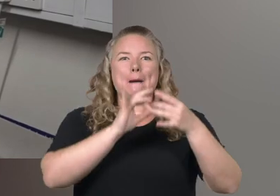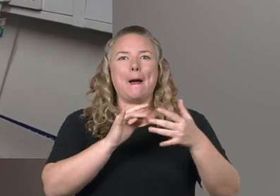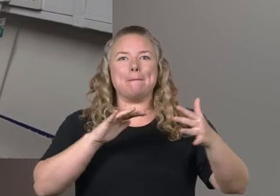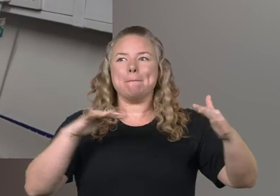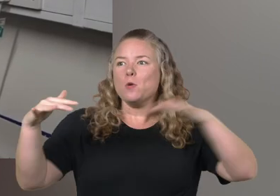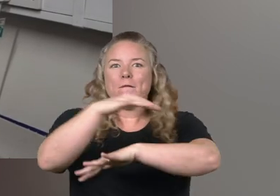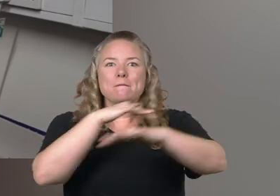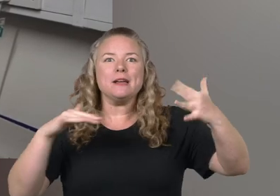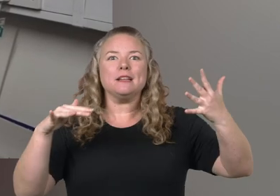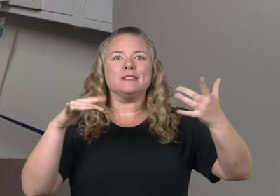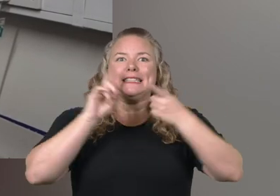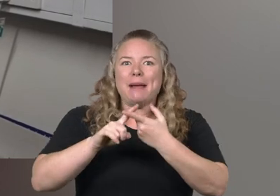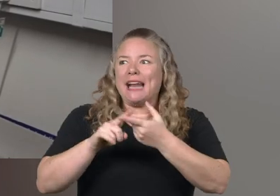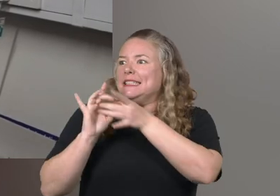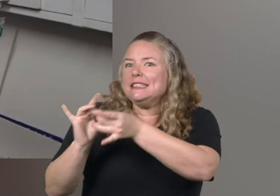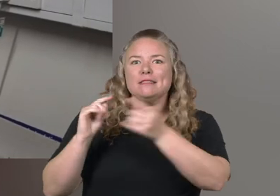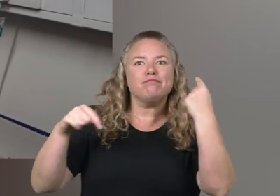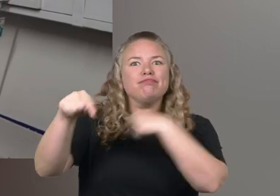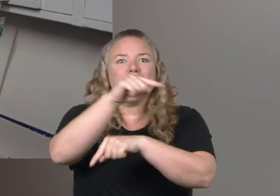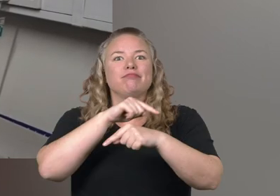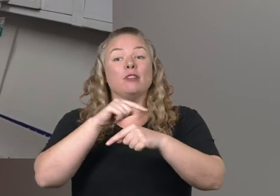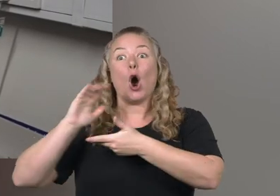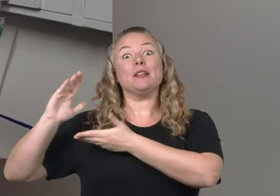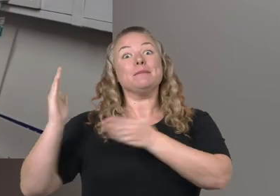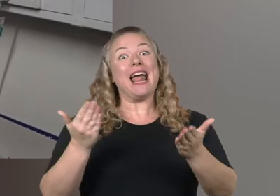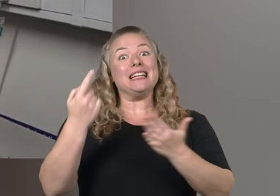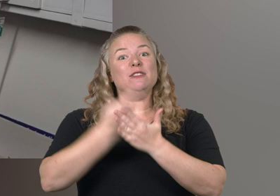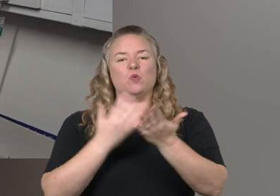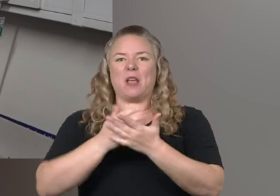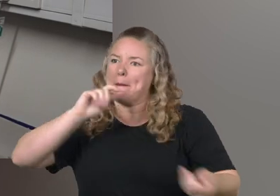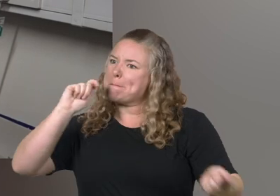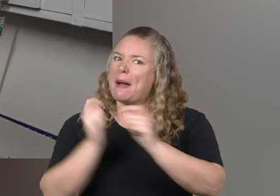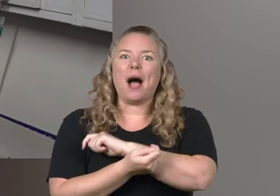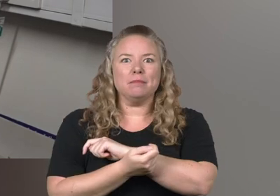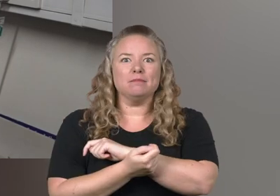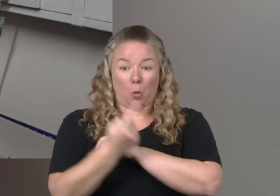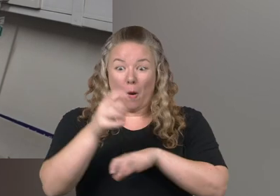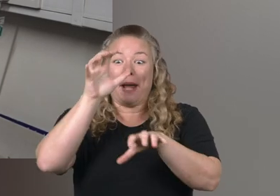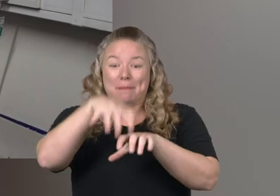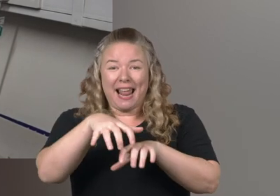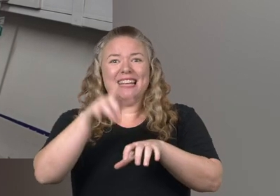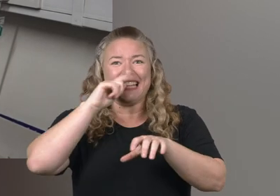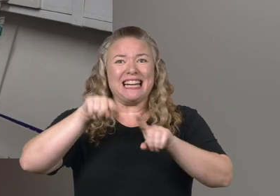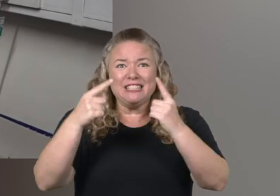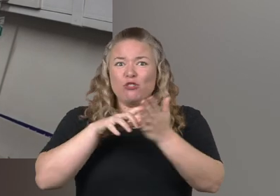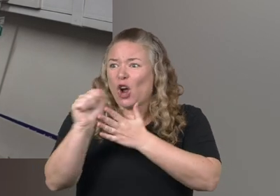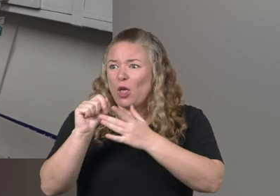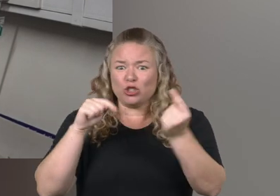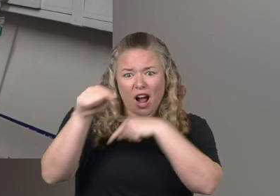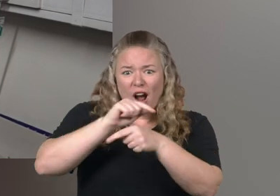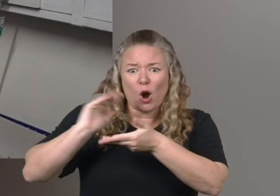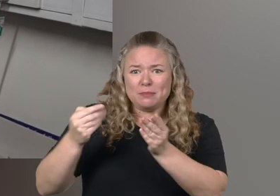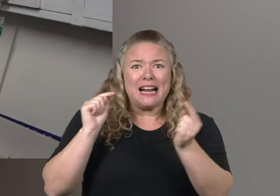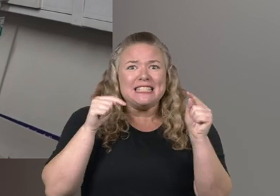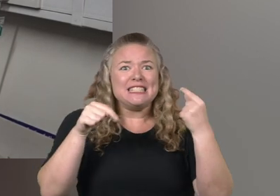of hospitality. There are different cultures of hospitality, often coexistent in the same place. Our awareness of